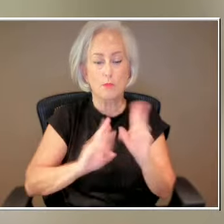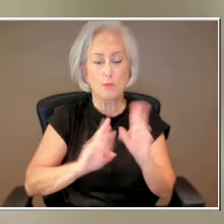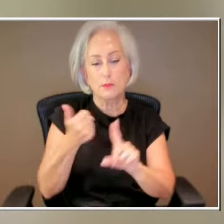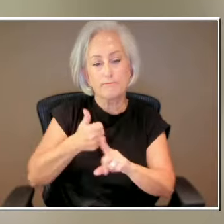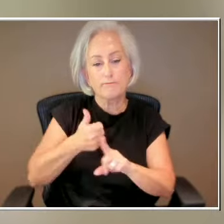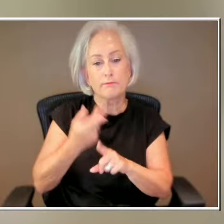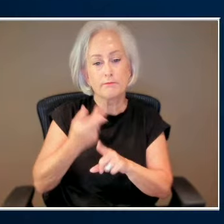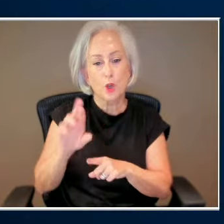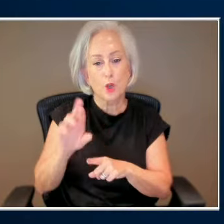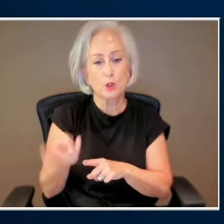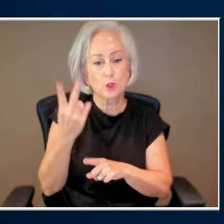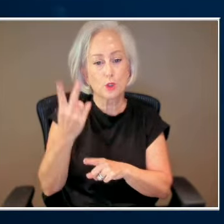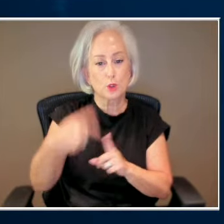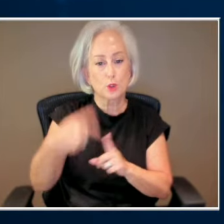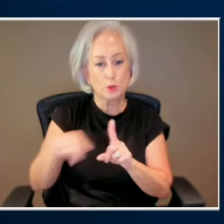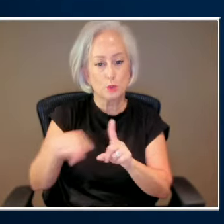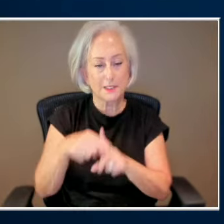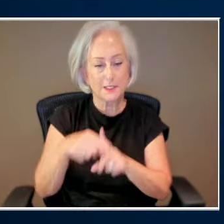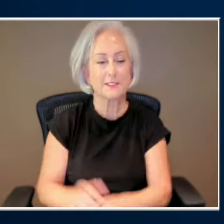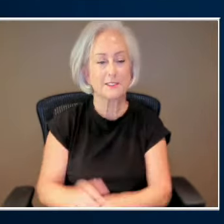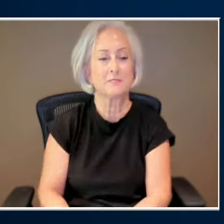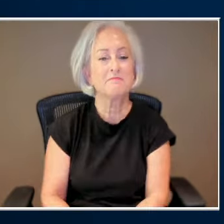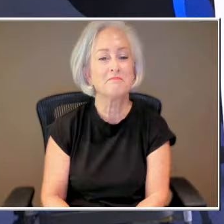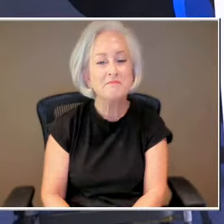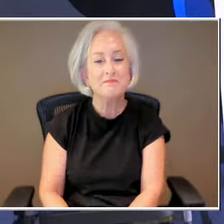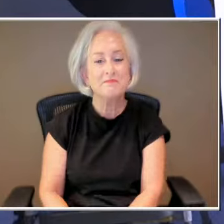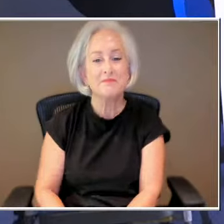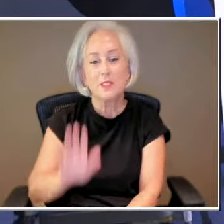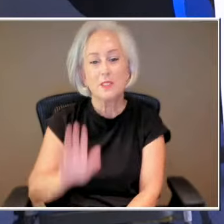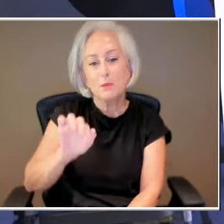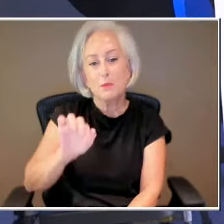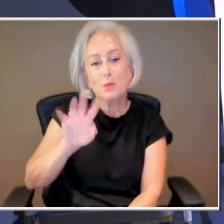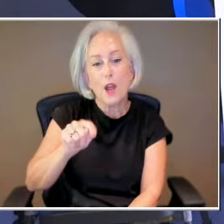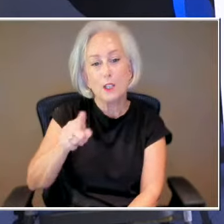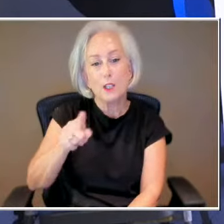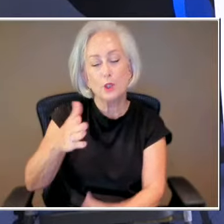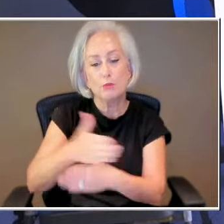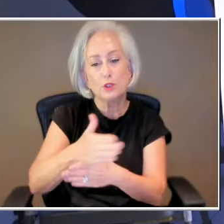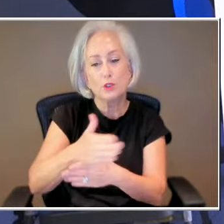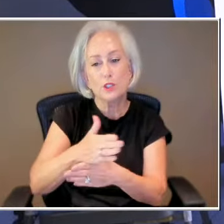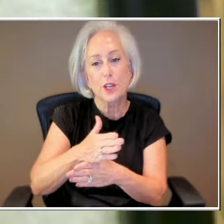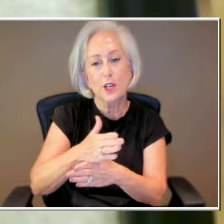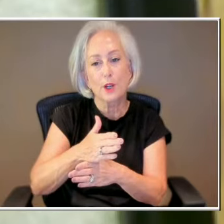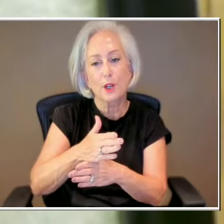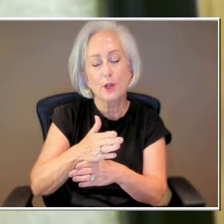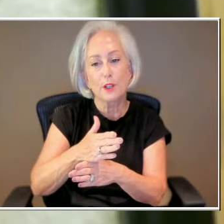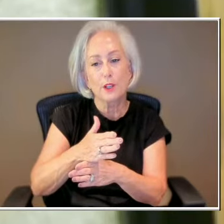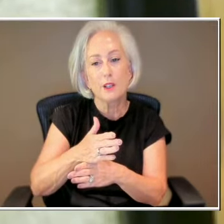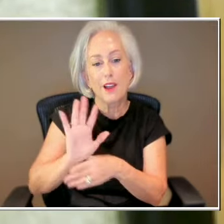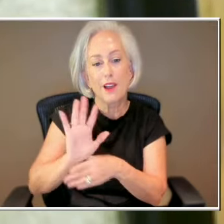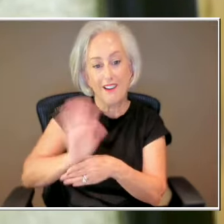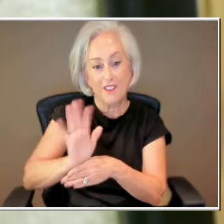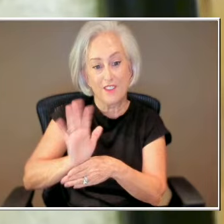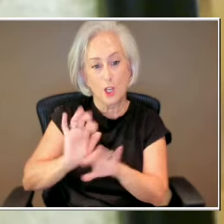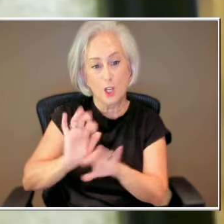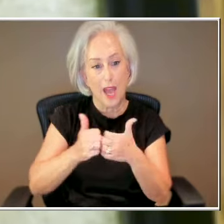cancer. Bret, you shared a video that shows how to do self-breast